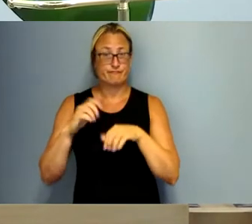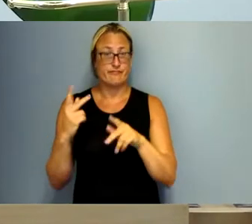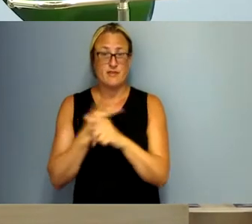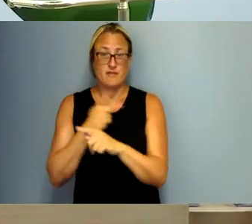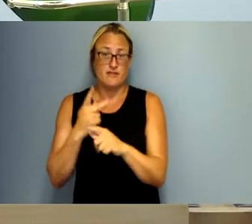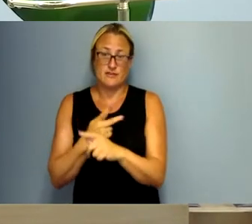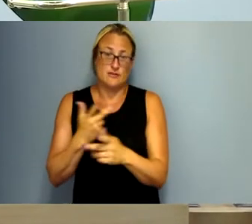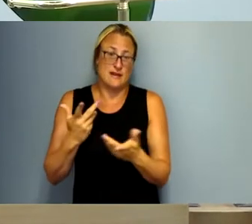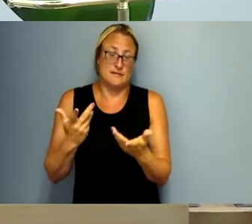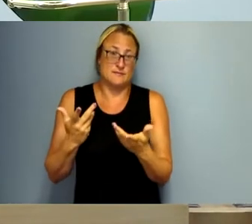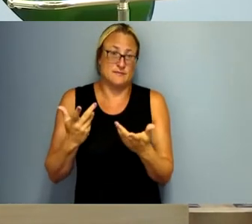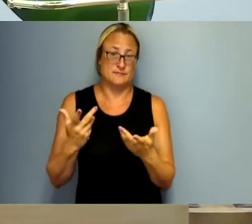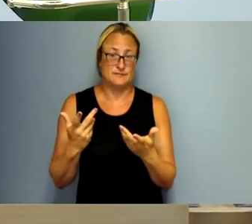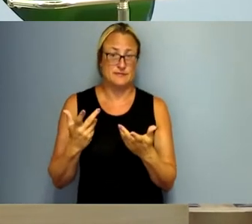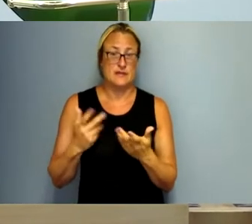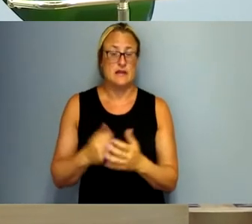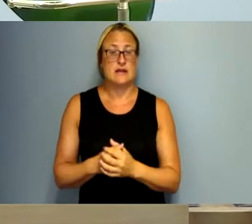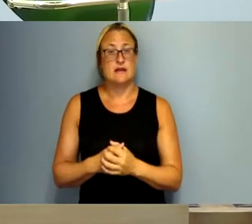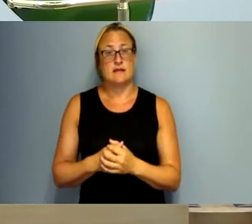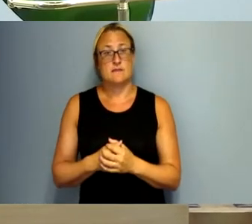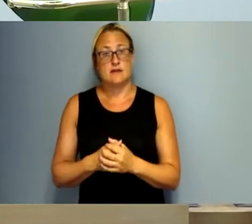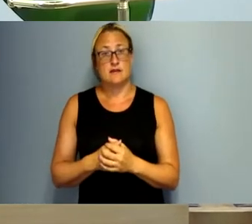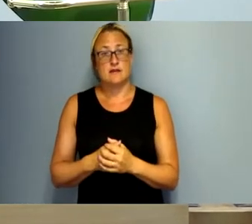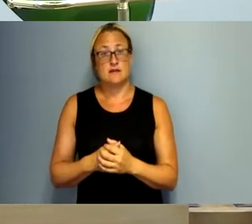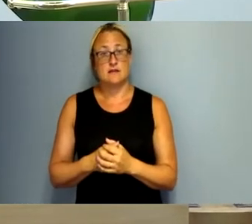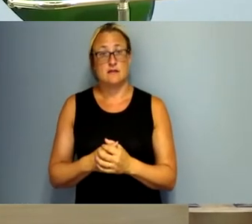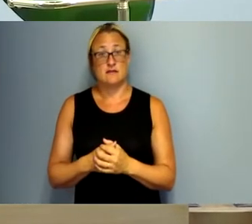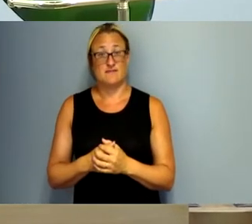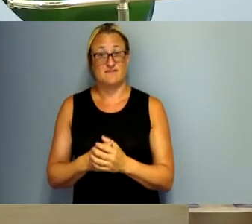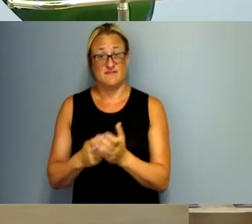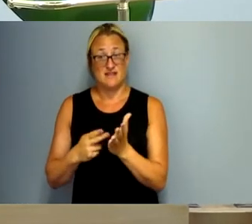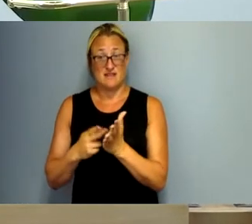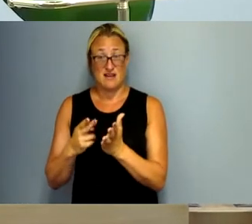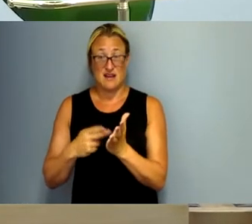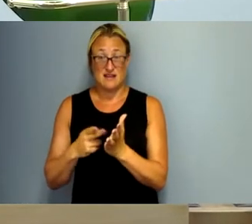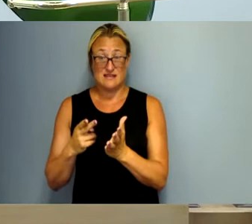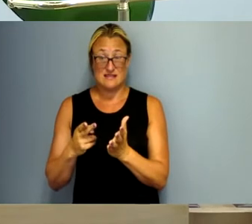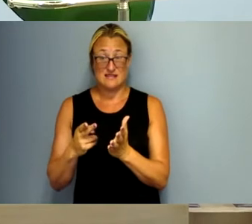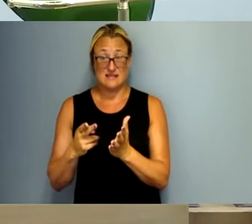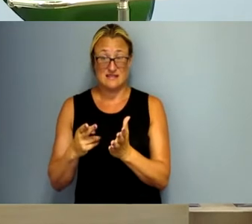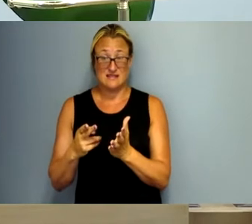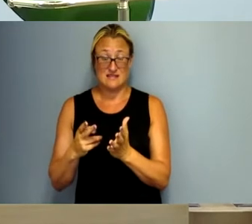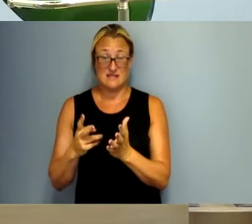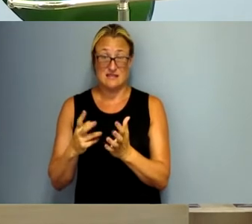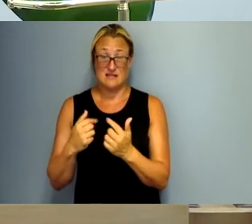together. And frankly, I'm still hopeful